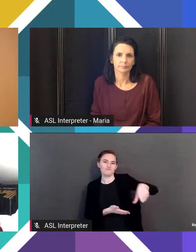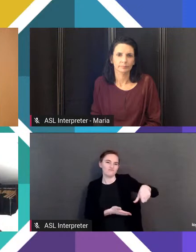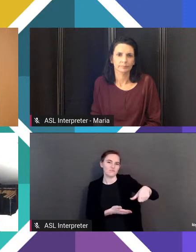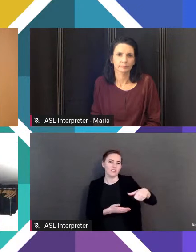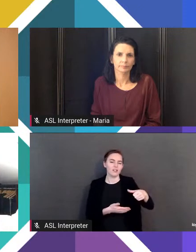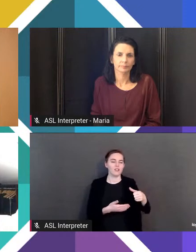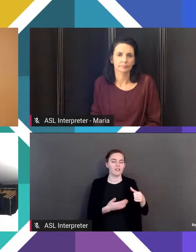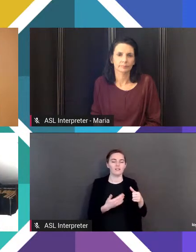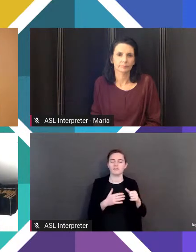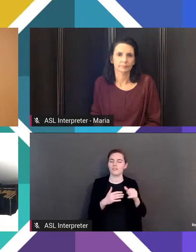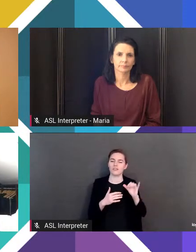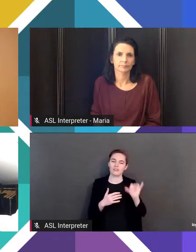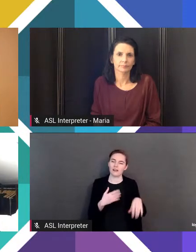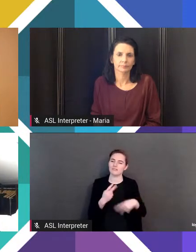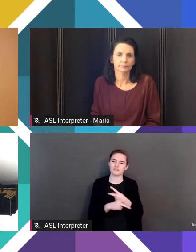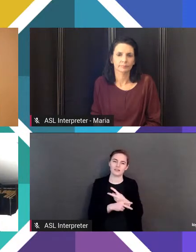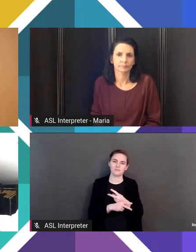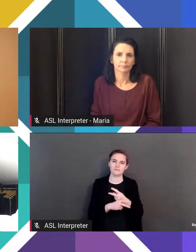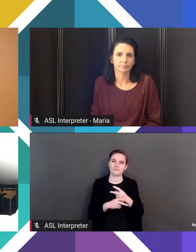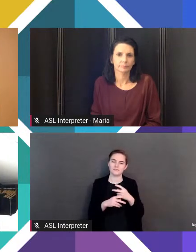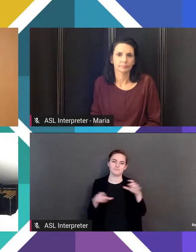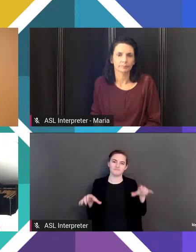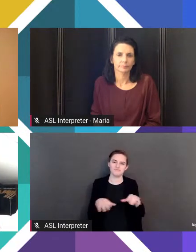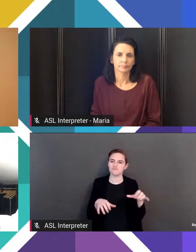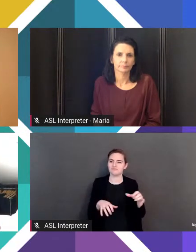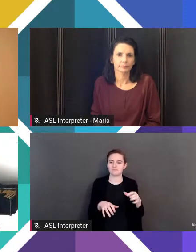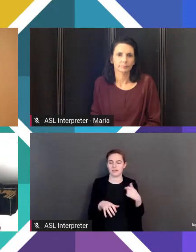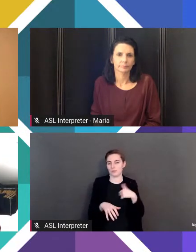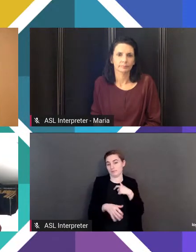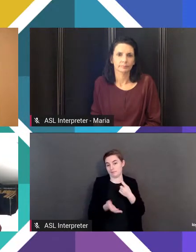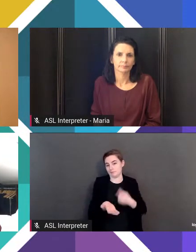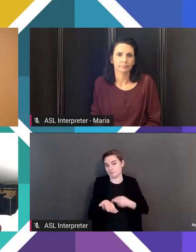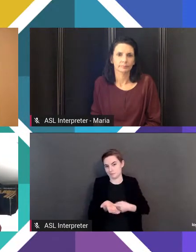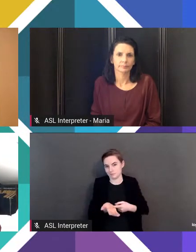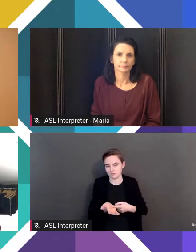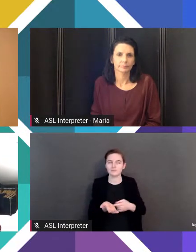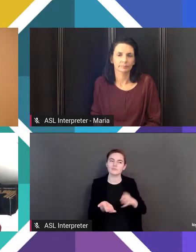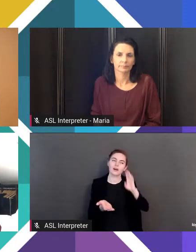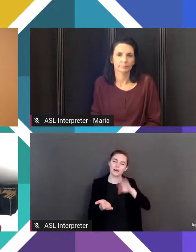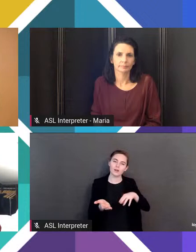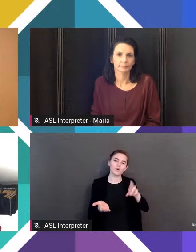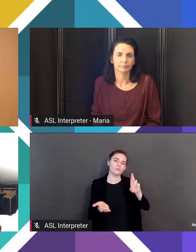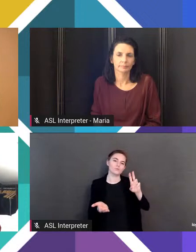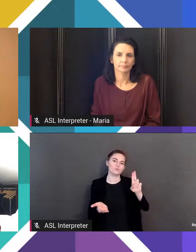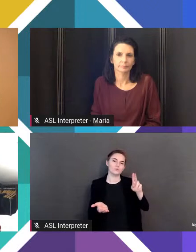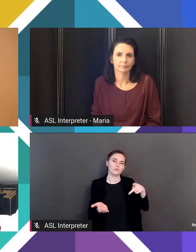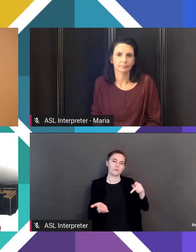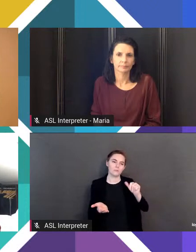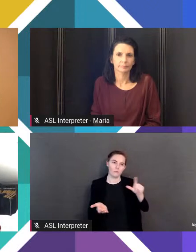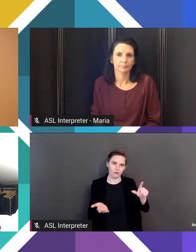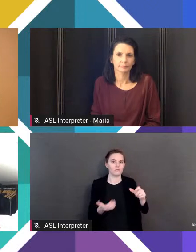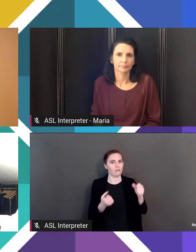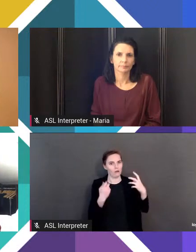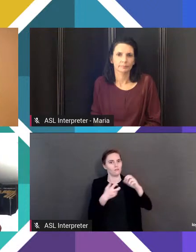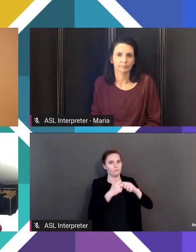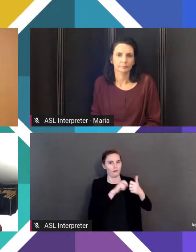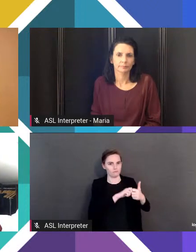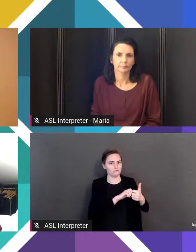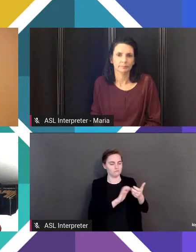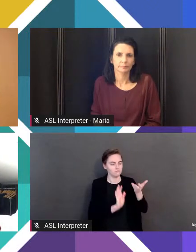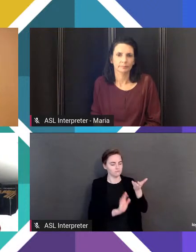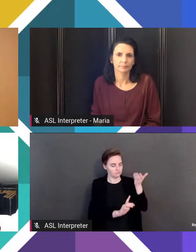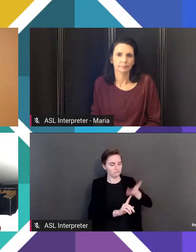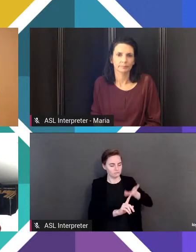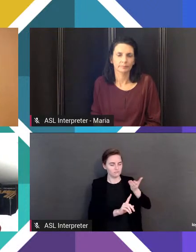offering here in this conversation. I mean, I know RuPaul is problematic, but one thing I do like kind of like hard